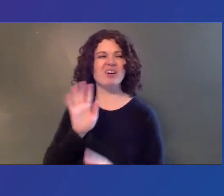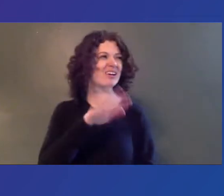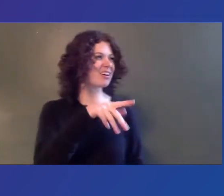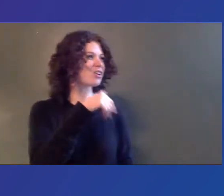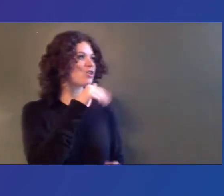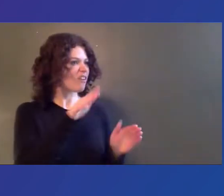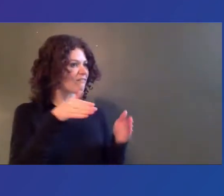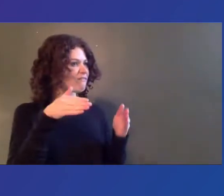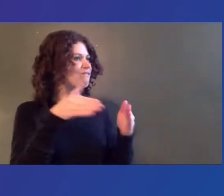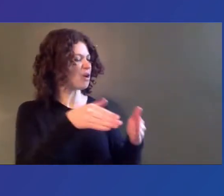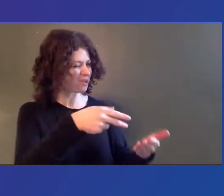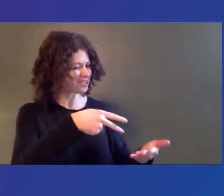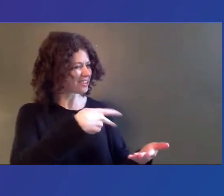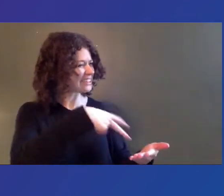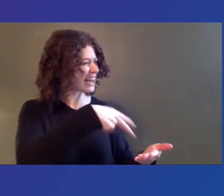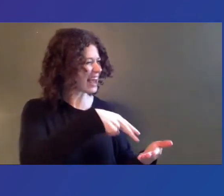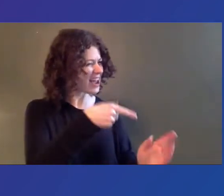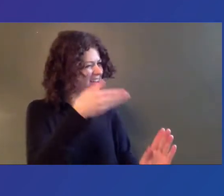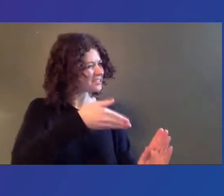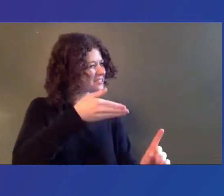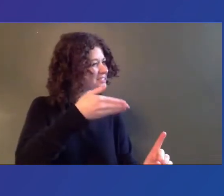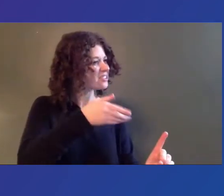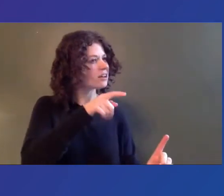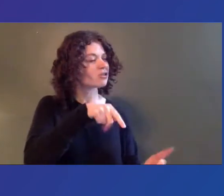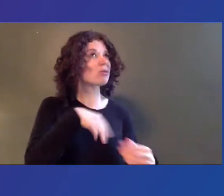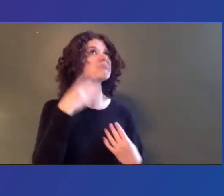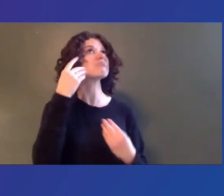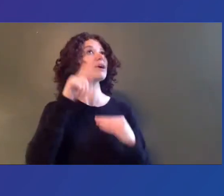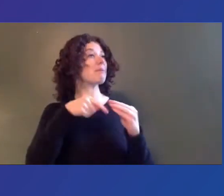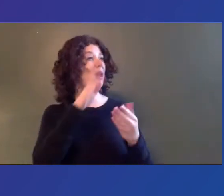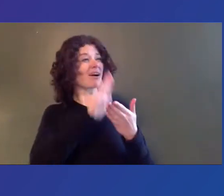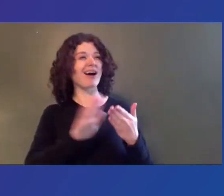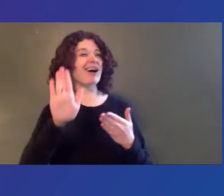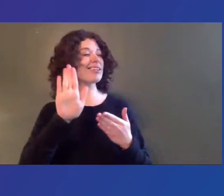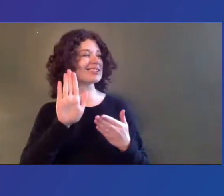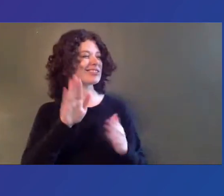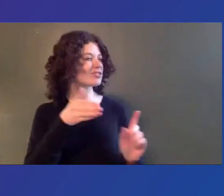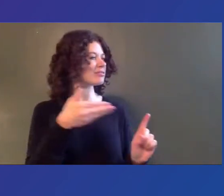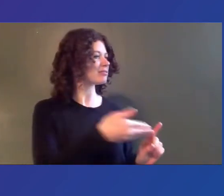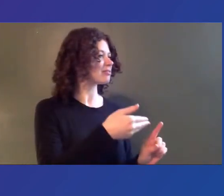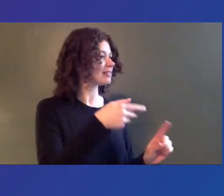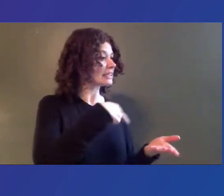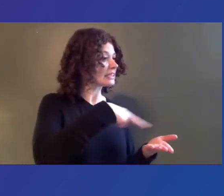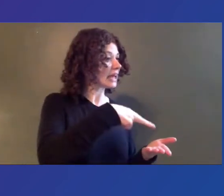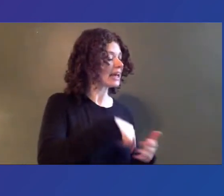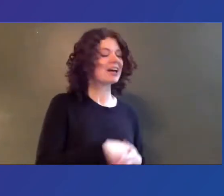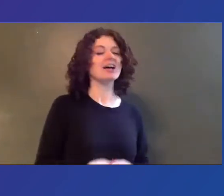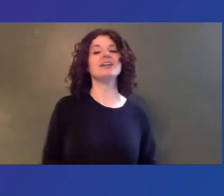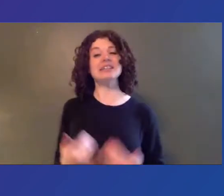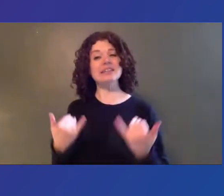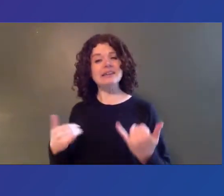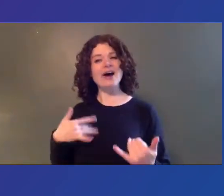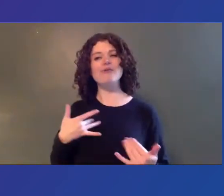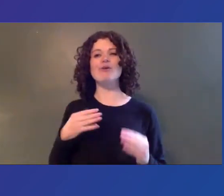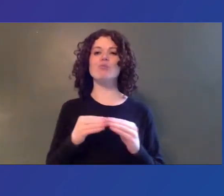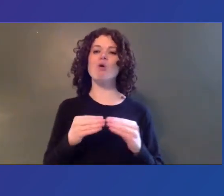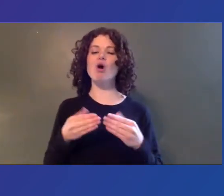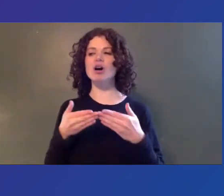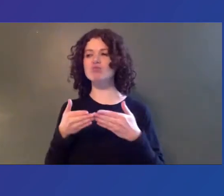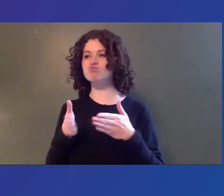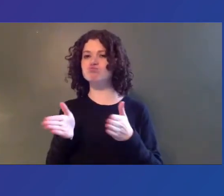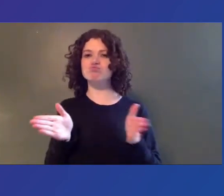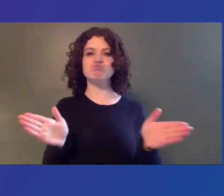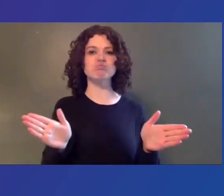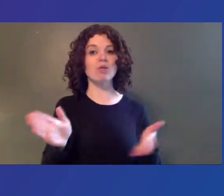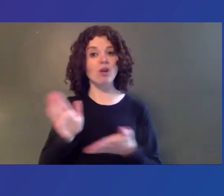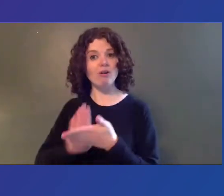backup plan to go to college. And I do feel like it's shifting a little bit. We're understanding that actually the college experience